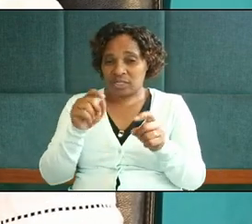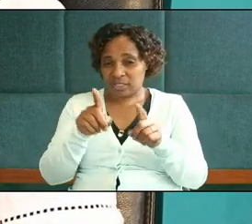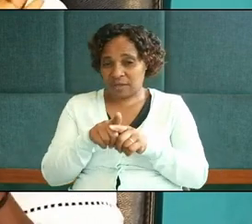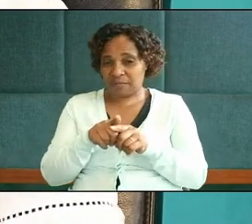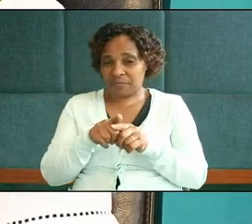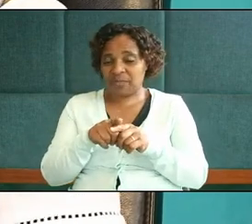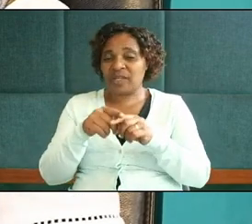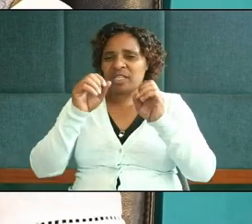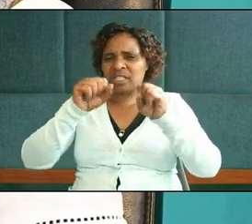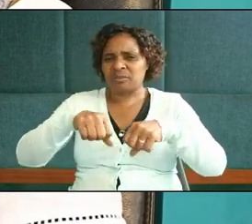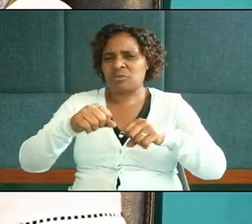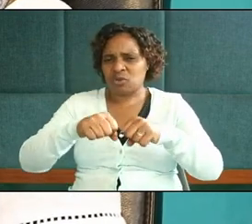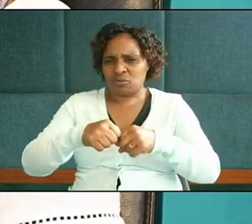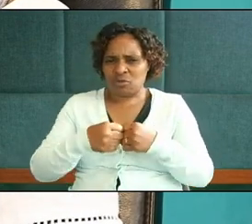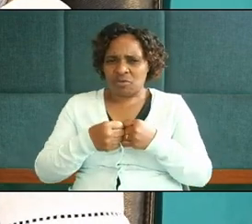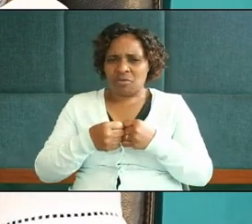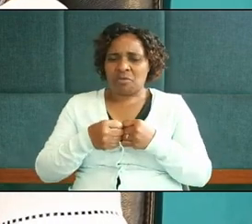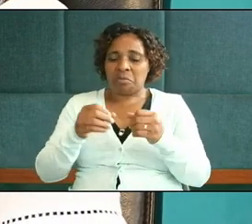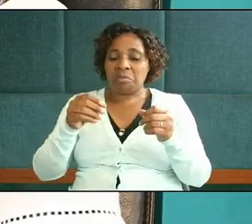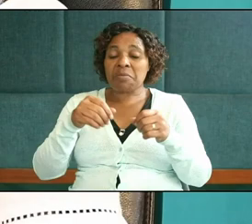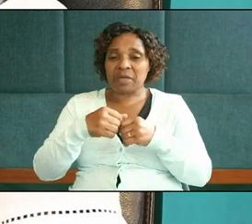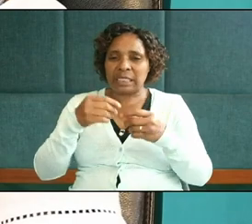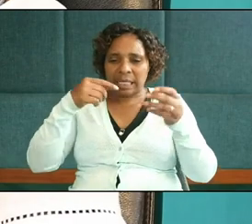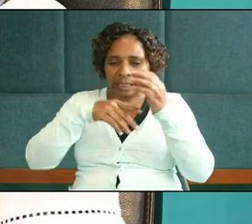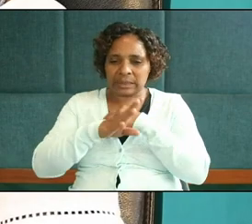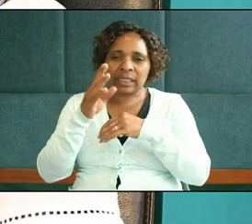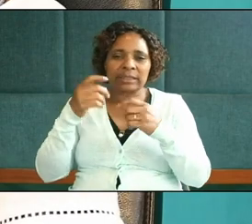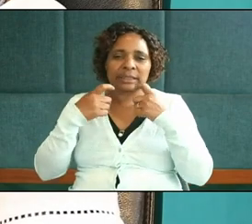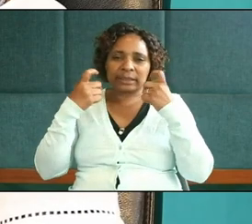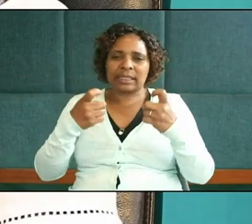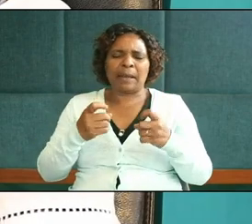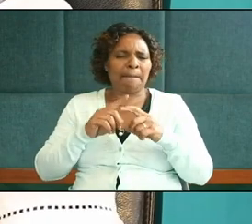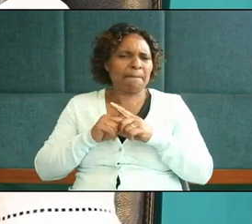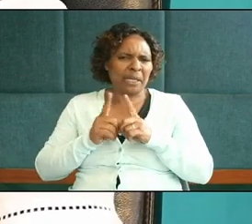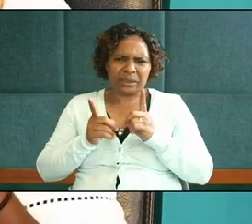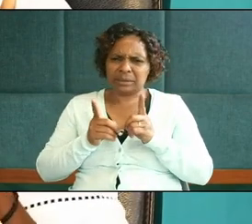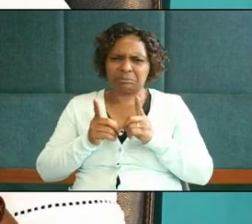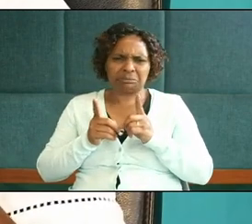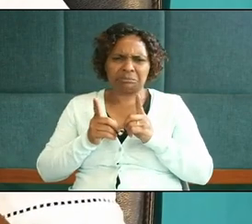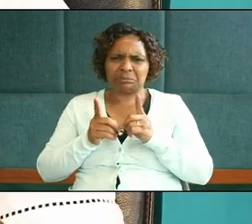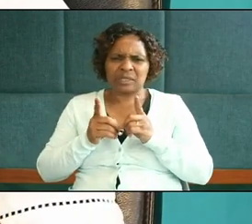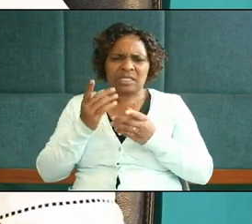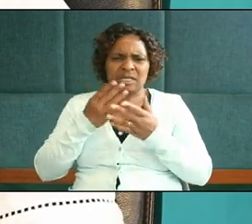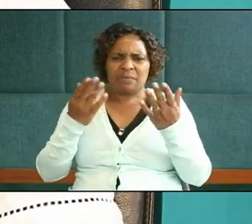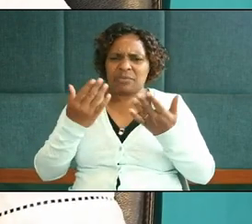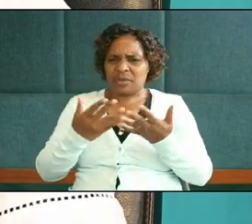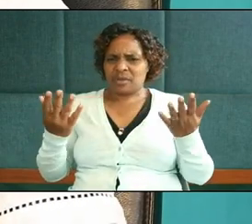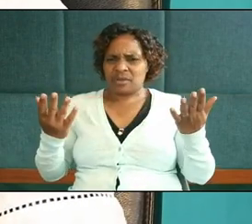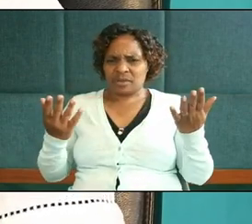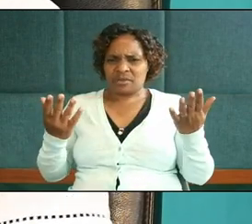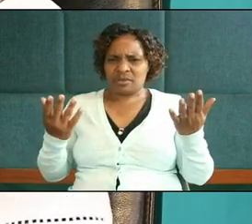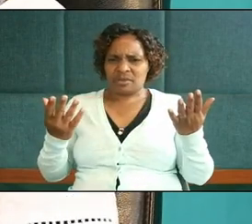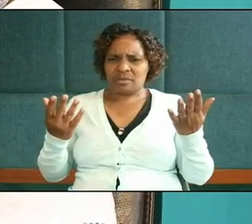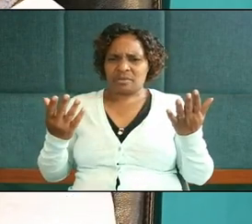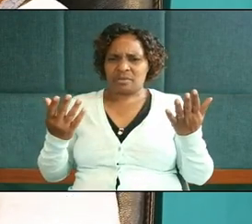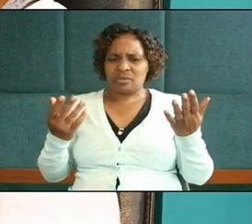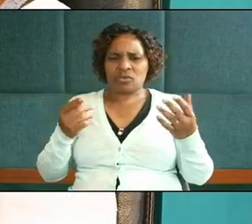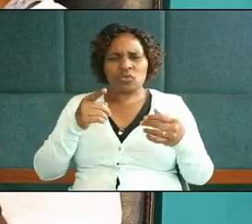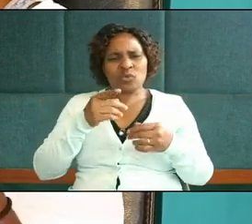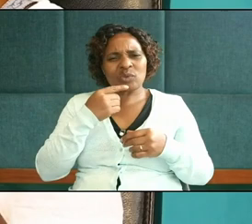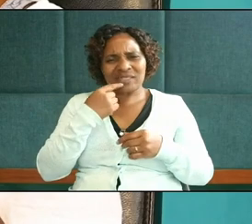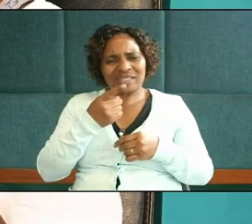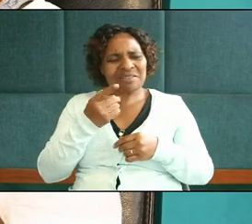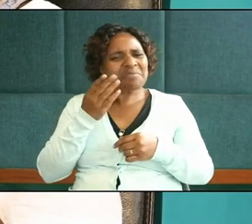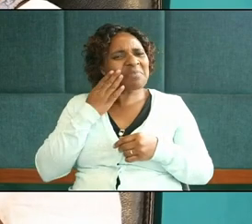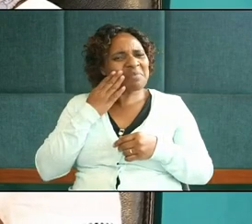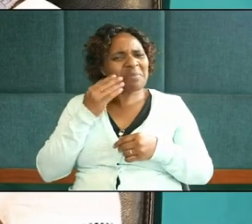it's possible that I can fall into sin, but there are just some things that you're like, mom, really?